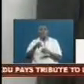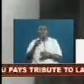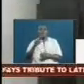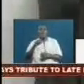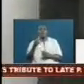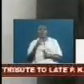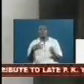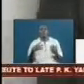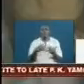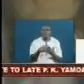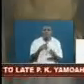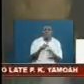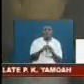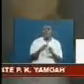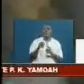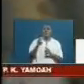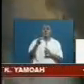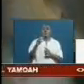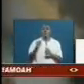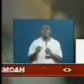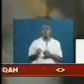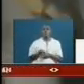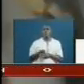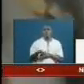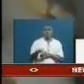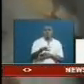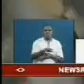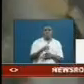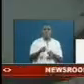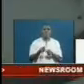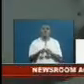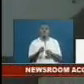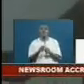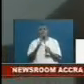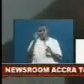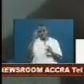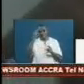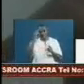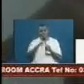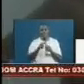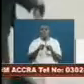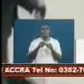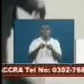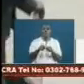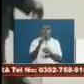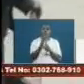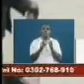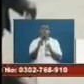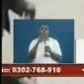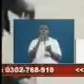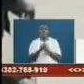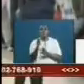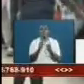raising fears about the spread of the hemorrhagic fever just as it was thought to have been contained. Samson said